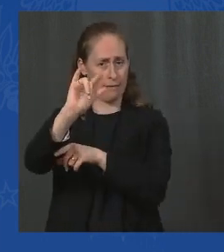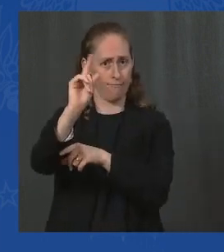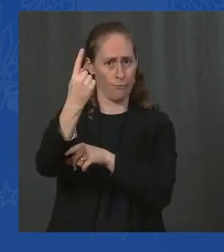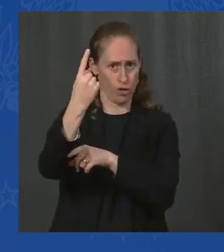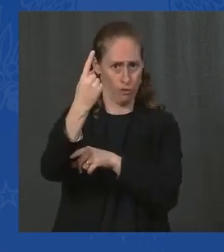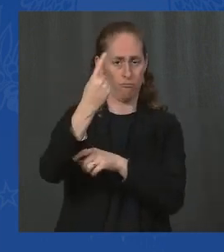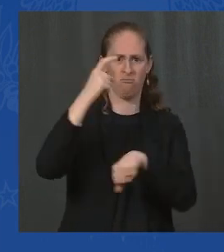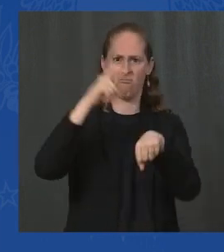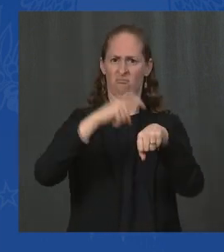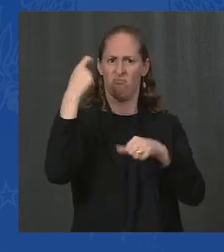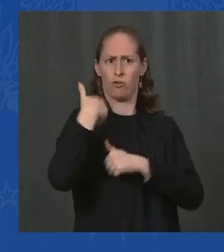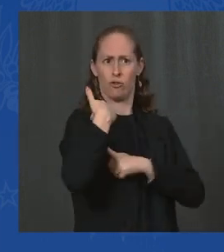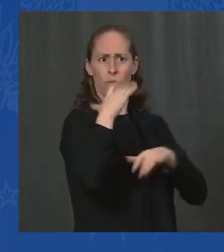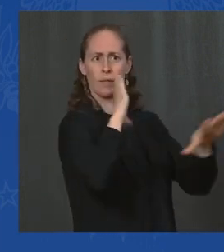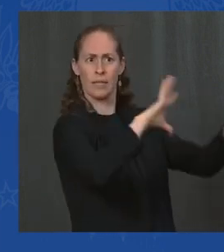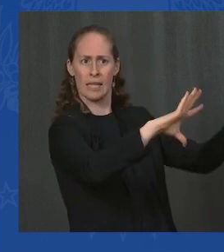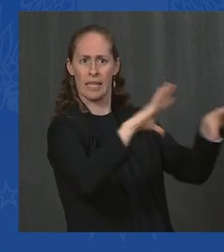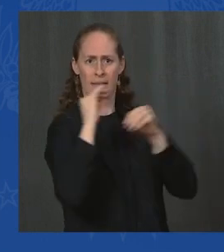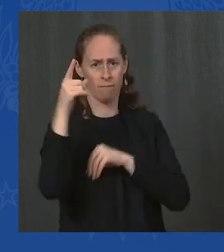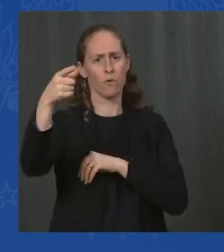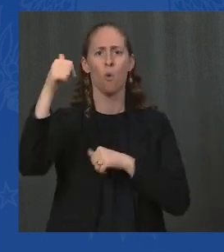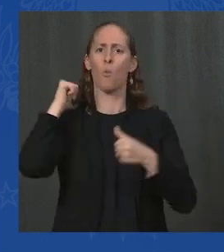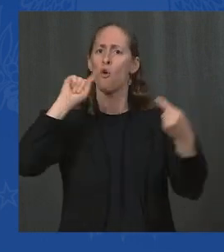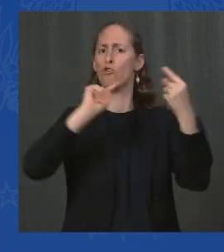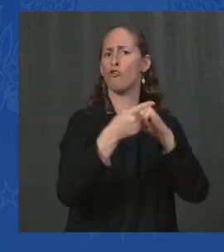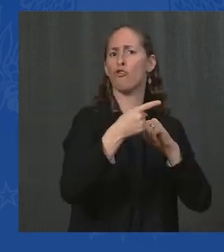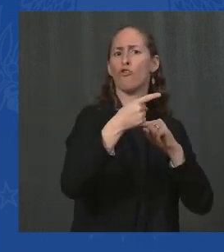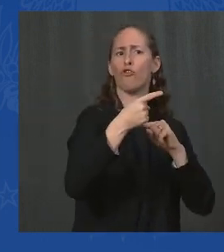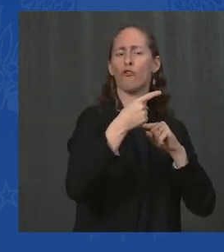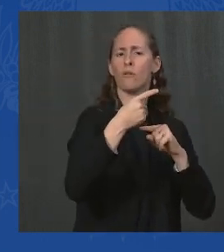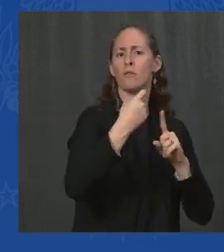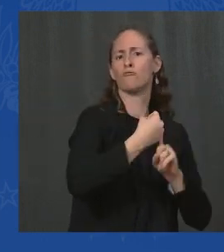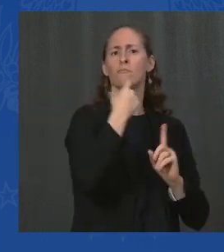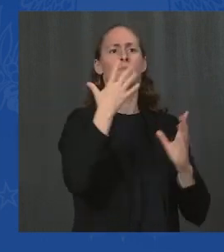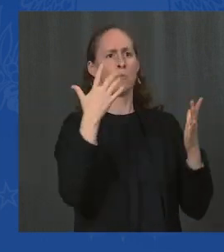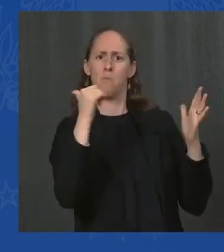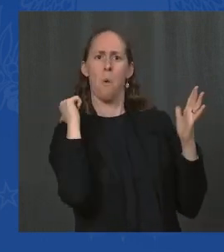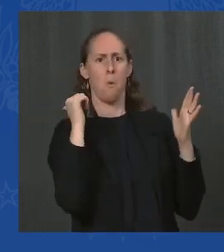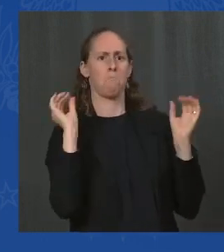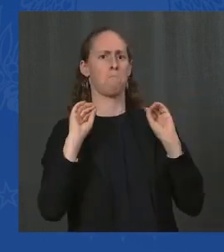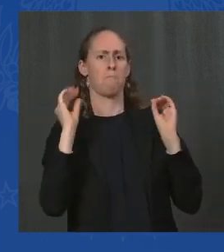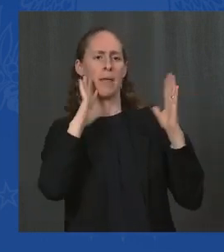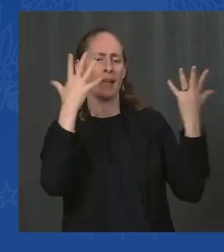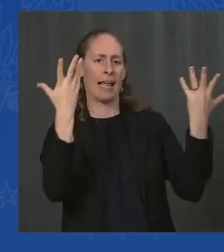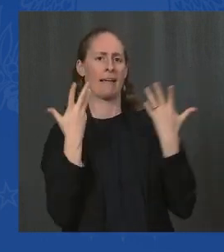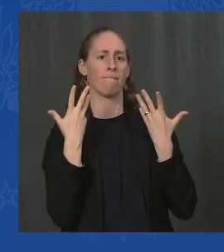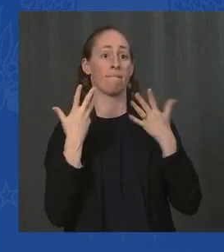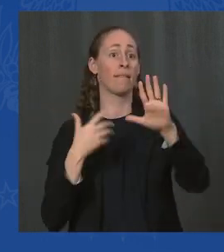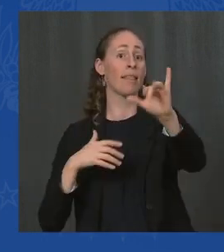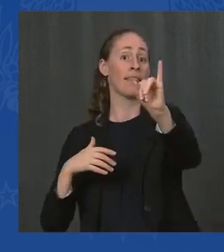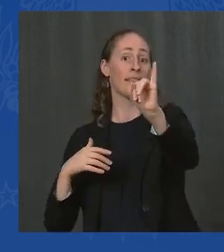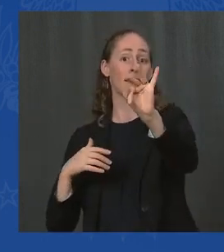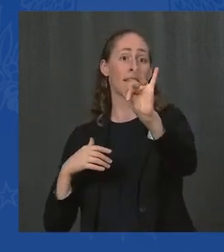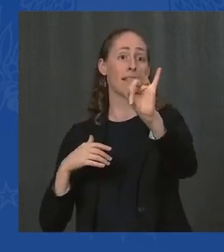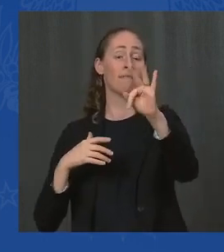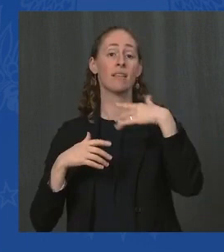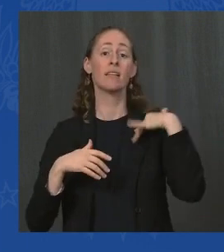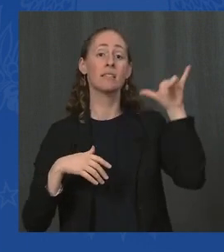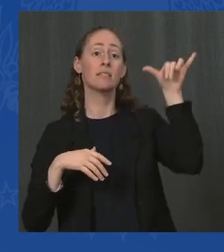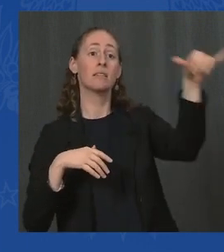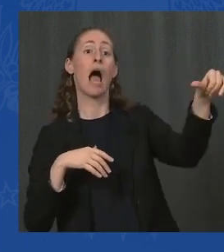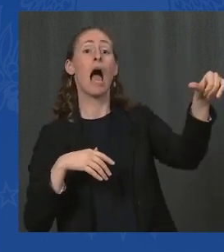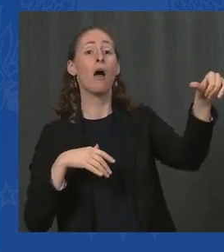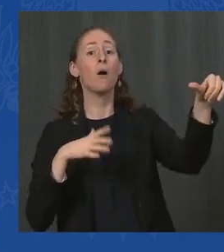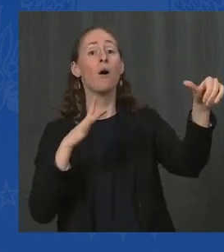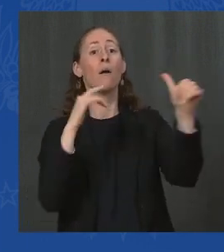wouldn't attack any American forces. But if we stayed, all bets were off. So we were left